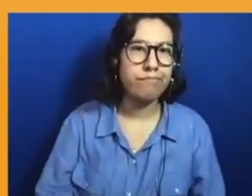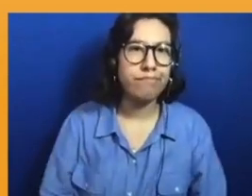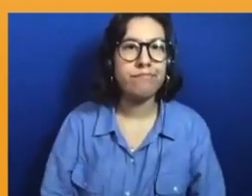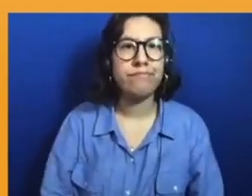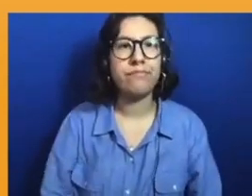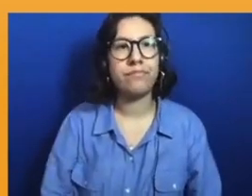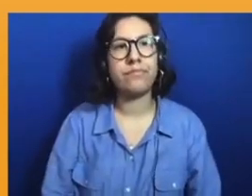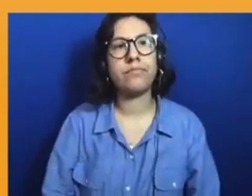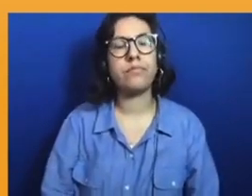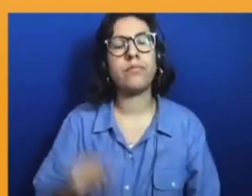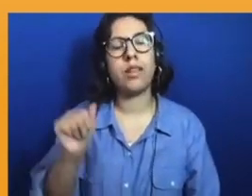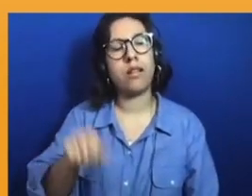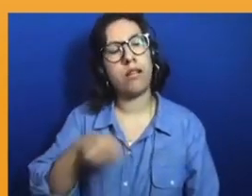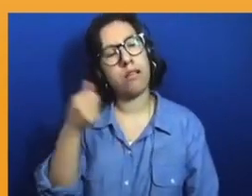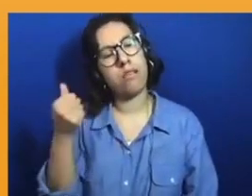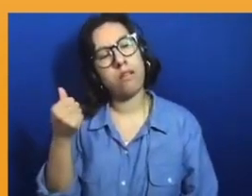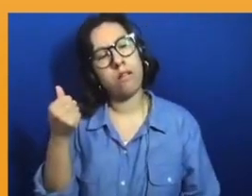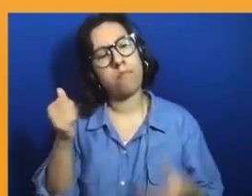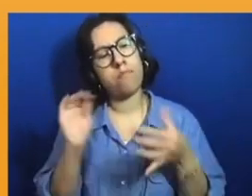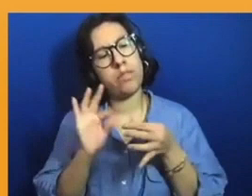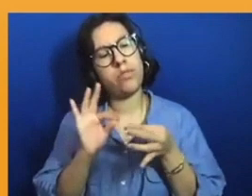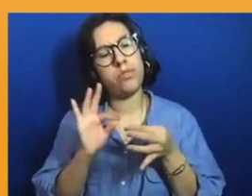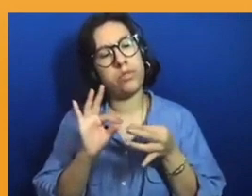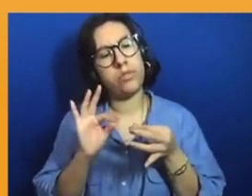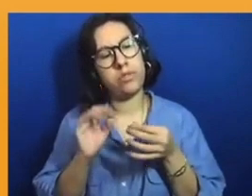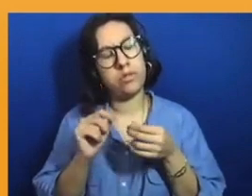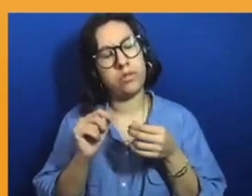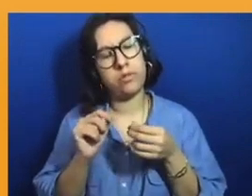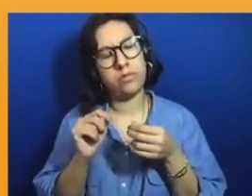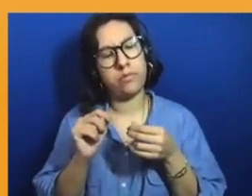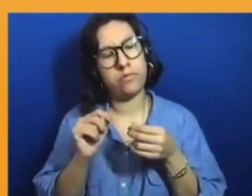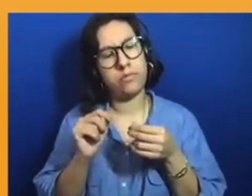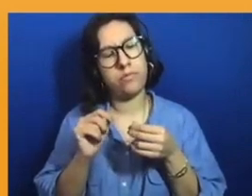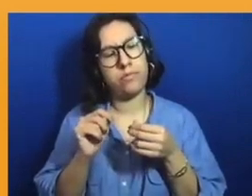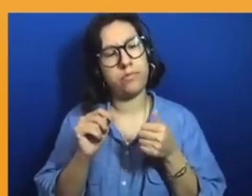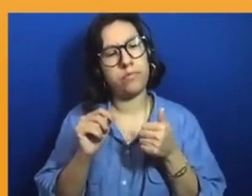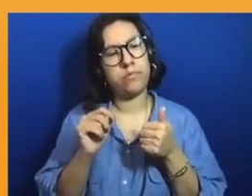one other very important thing